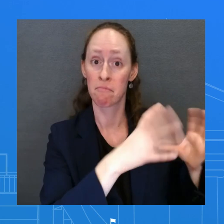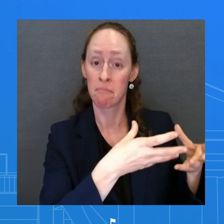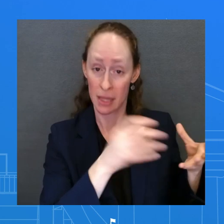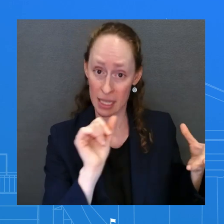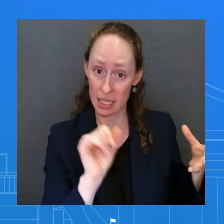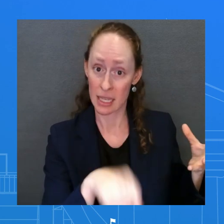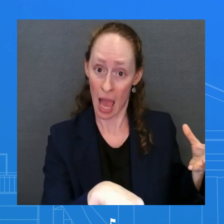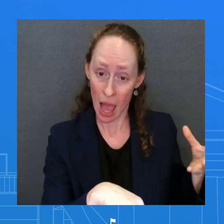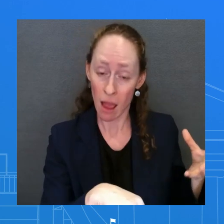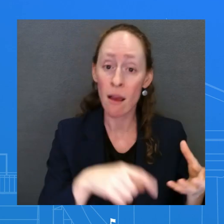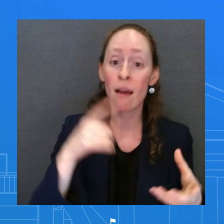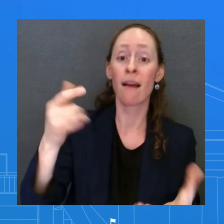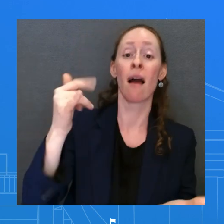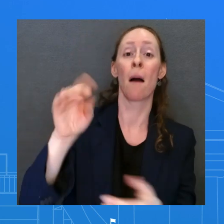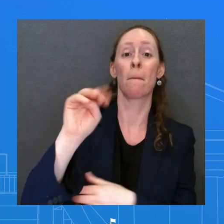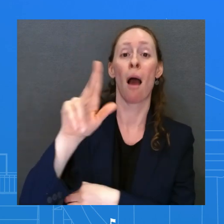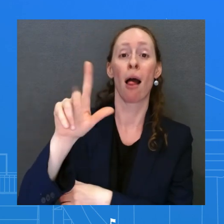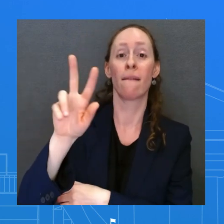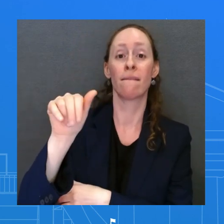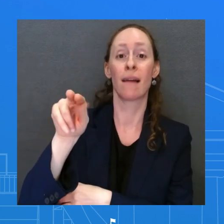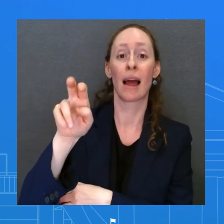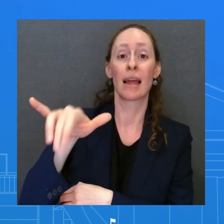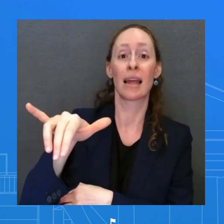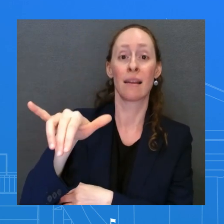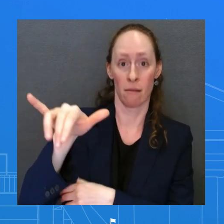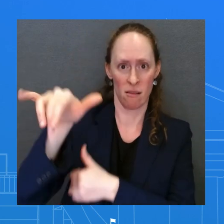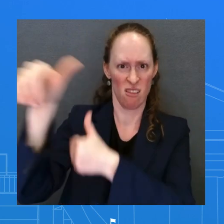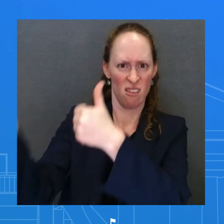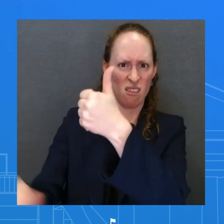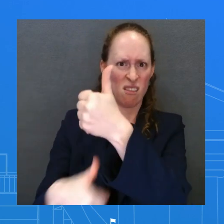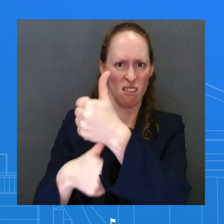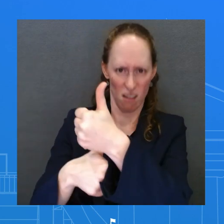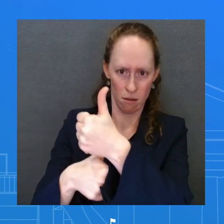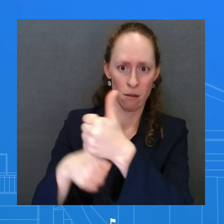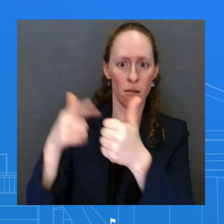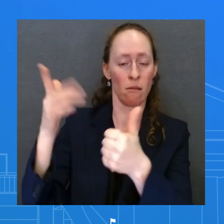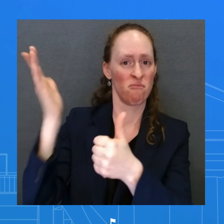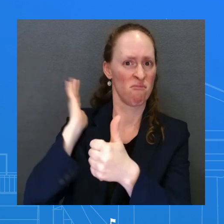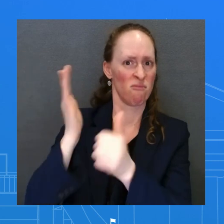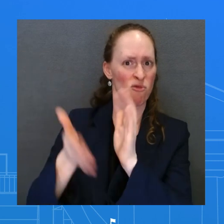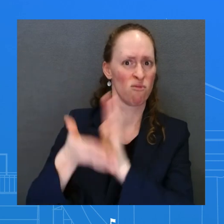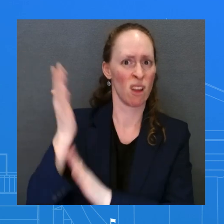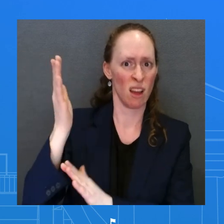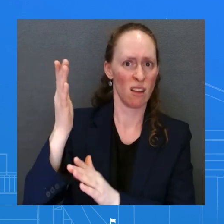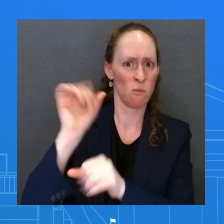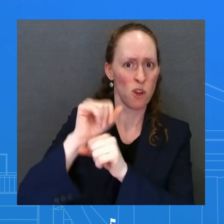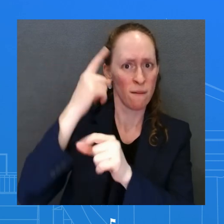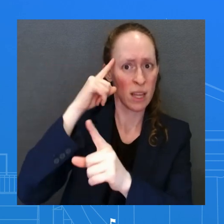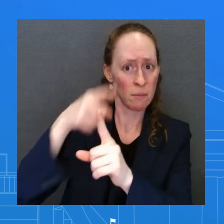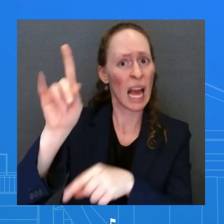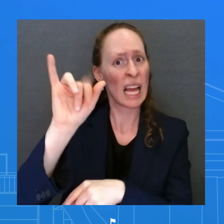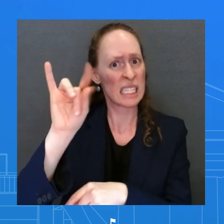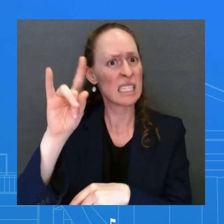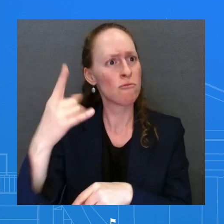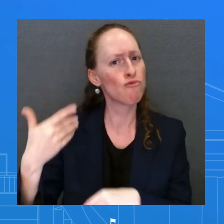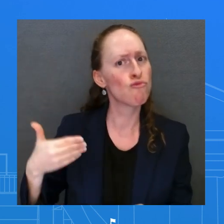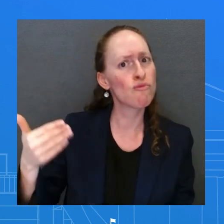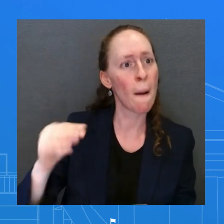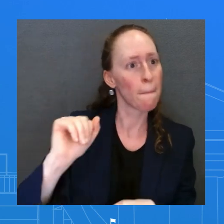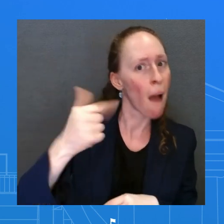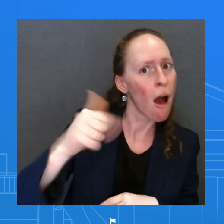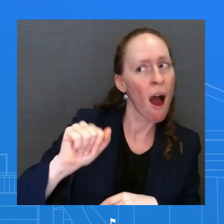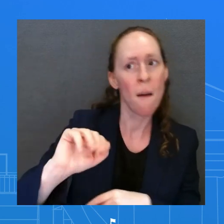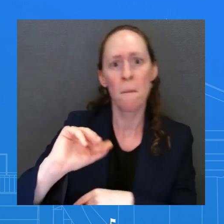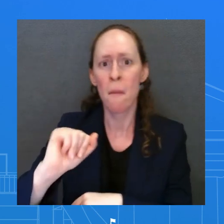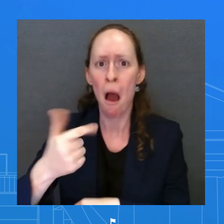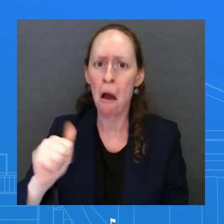also used the term, as I mentioned here last week when I was asked about this, the same phrase to discuss their own agendas, their